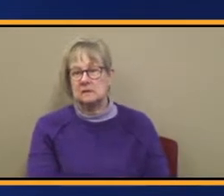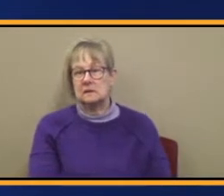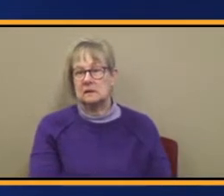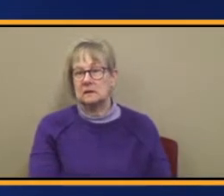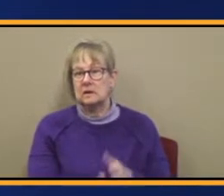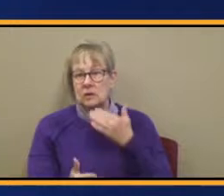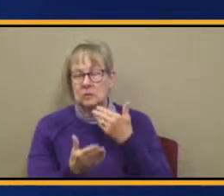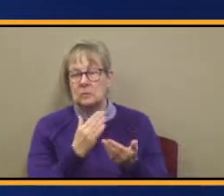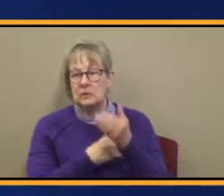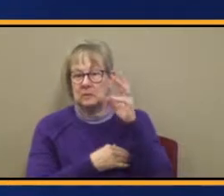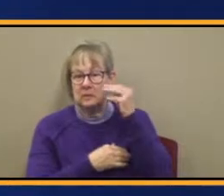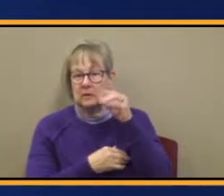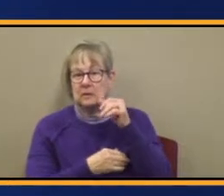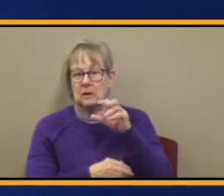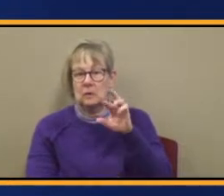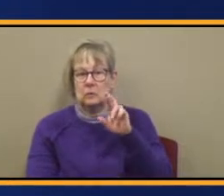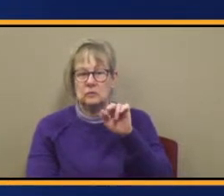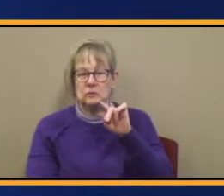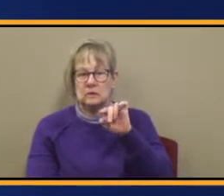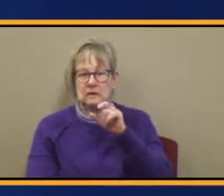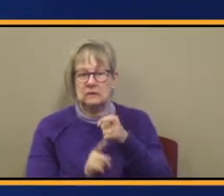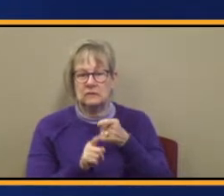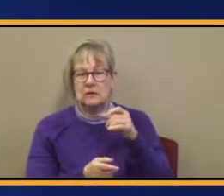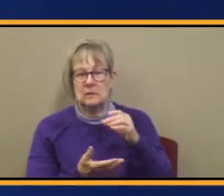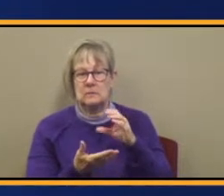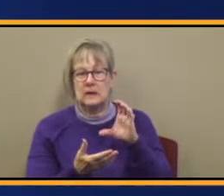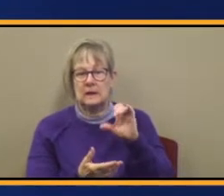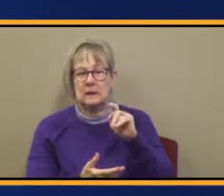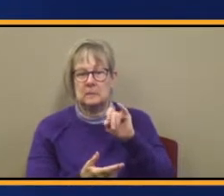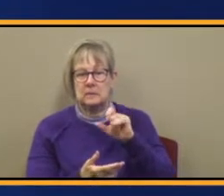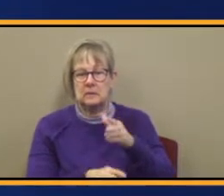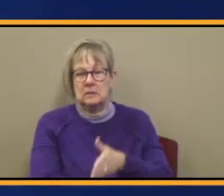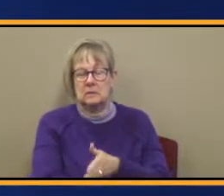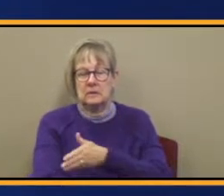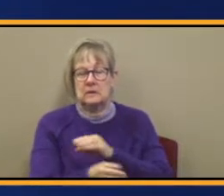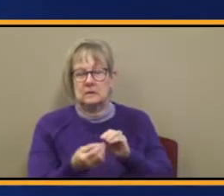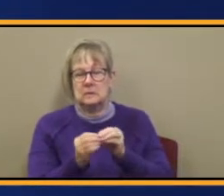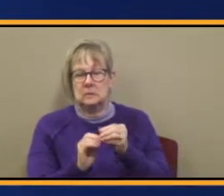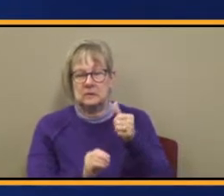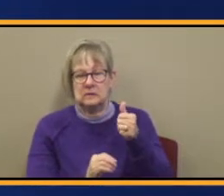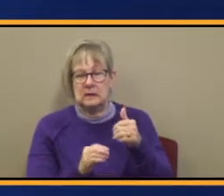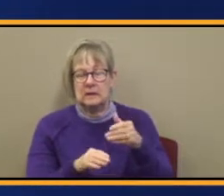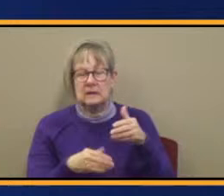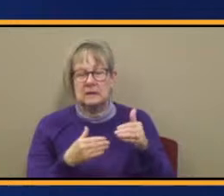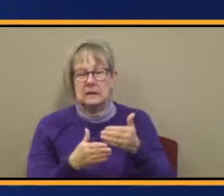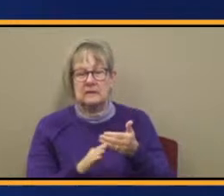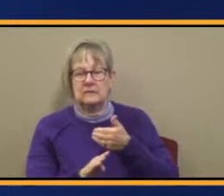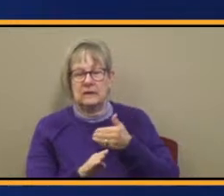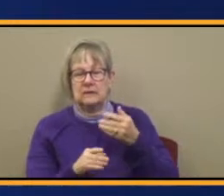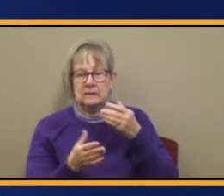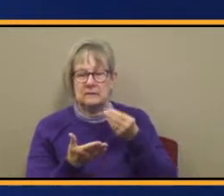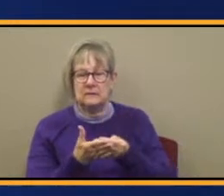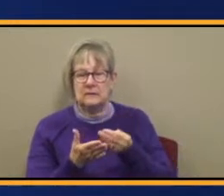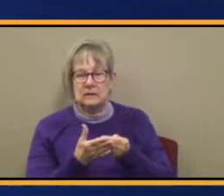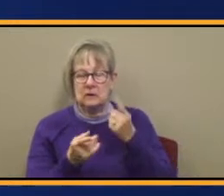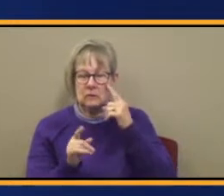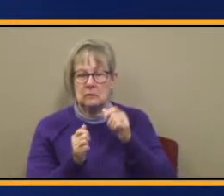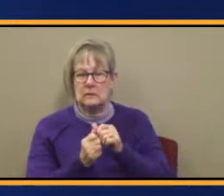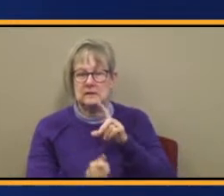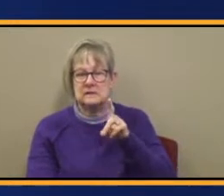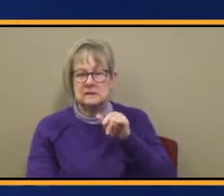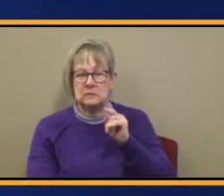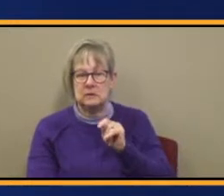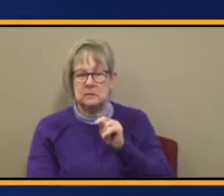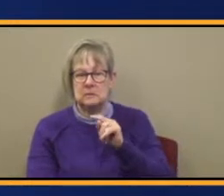Good morning, Mayor and Council. Joaquin Rodriguez with Capital Improvements. Item 10 is an advanced funding agreement with Texas Department of Transportation for